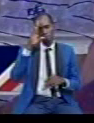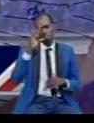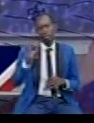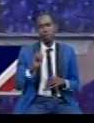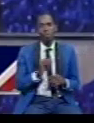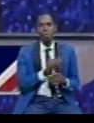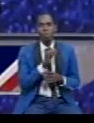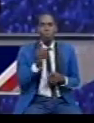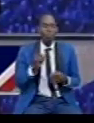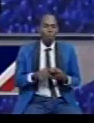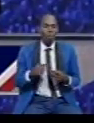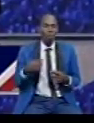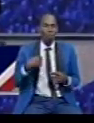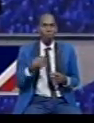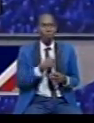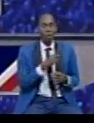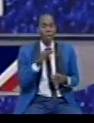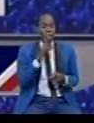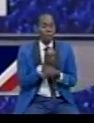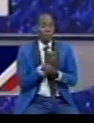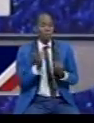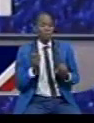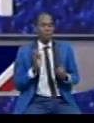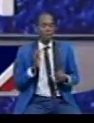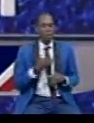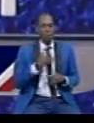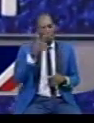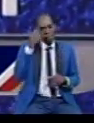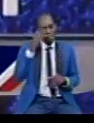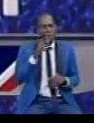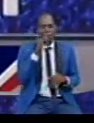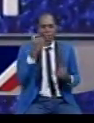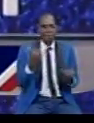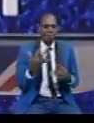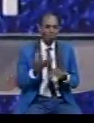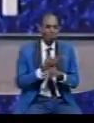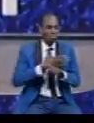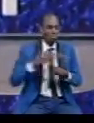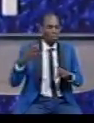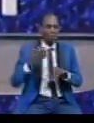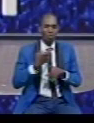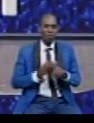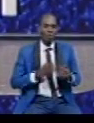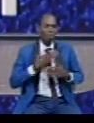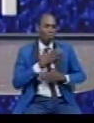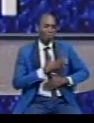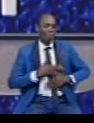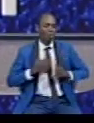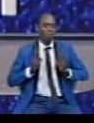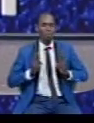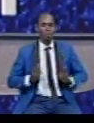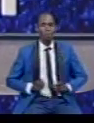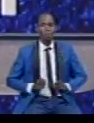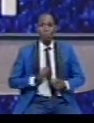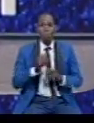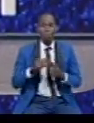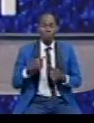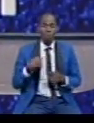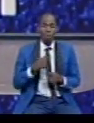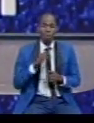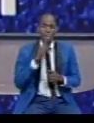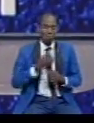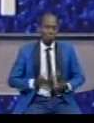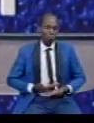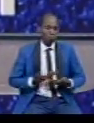saved, our minds are turned away from pleasing men. When we're born again, our hearts are turned to